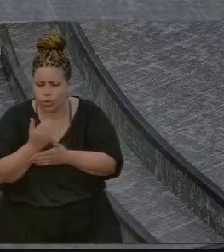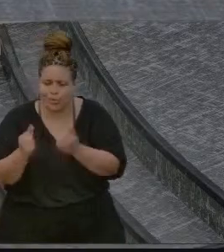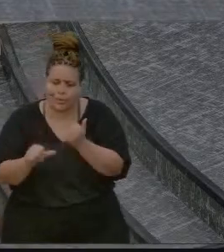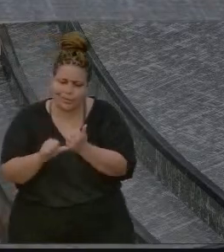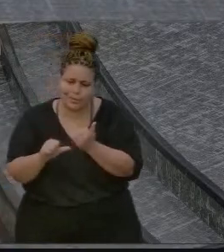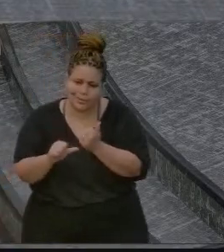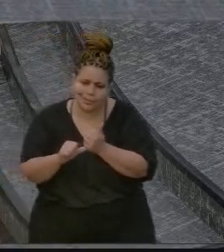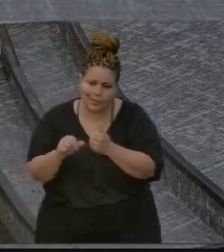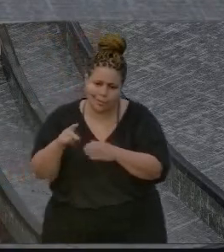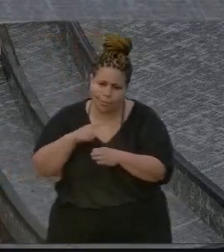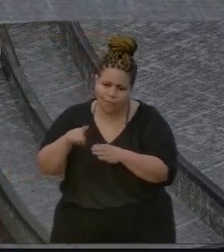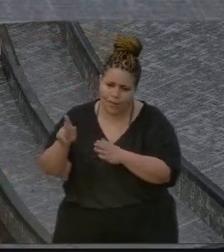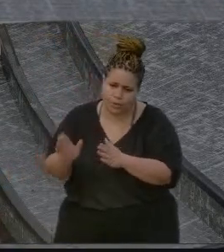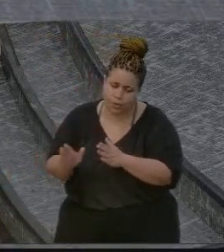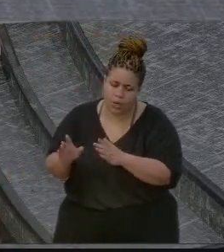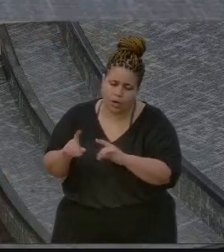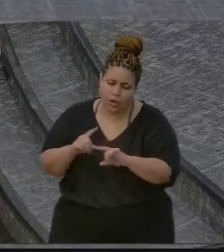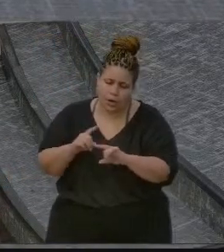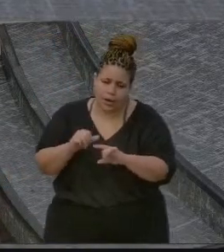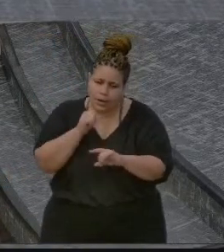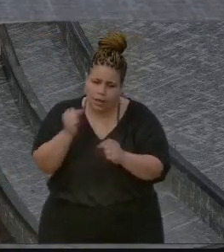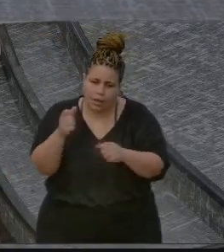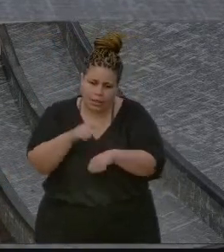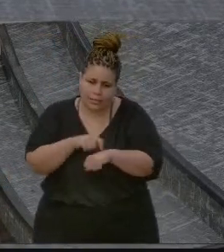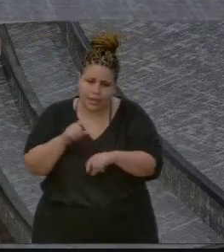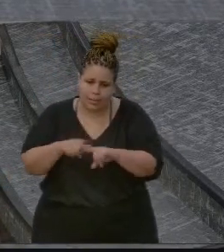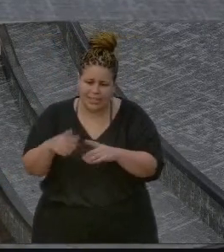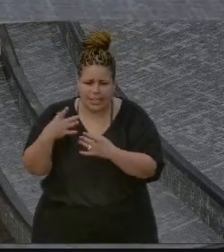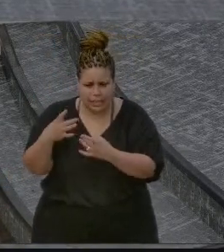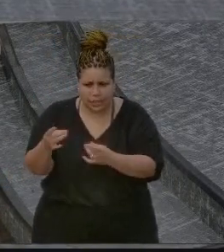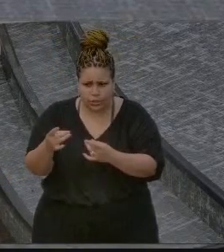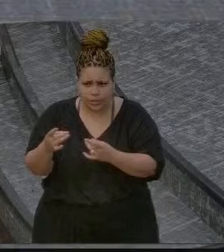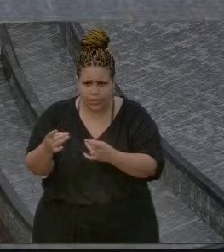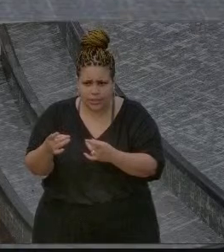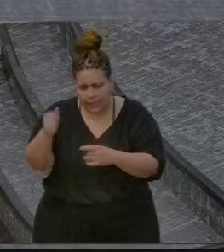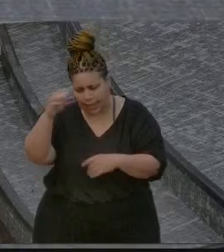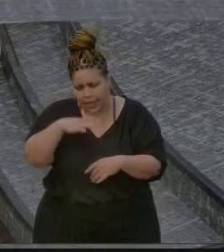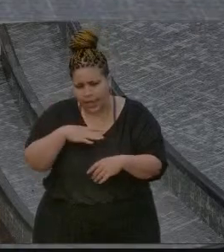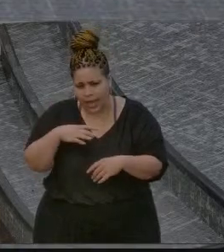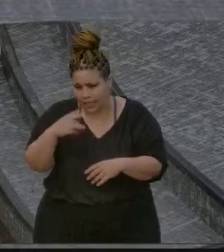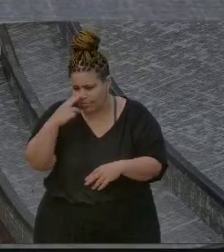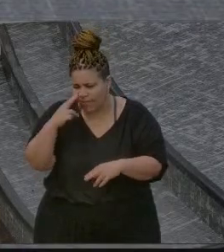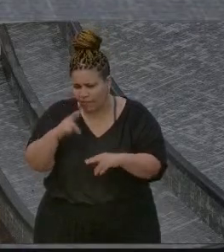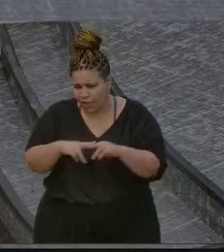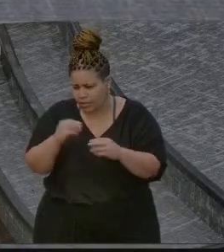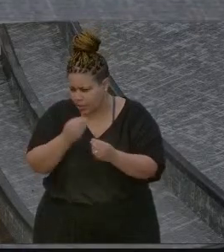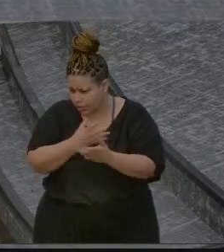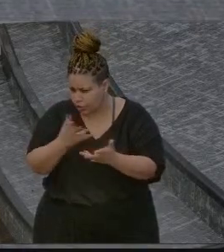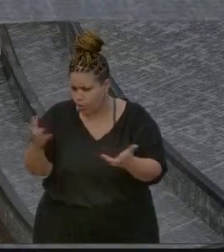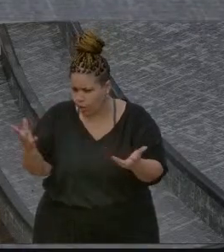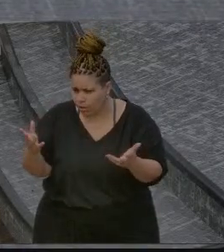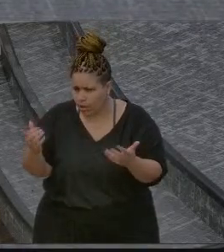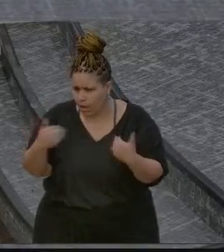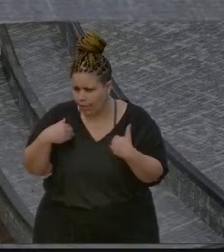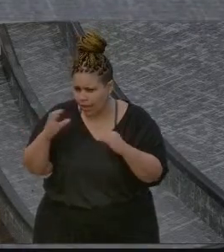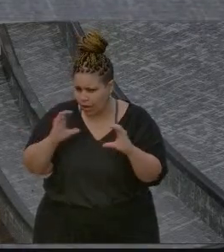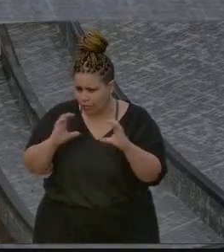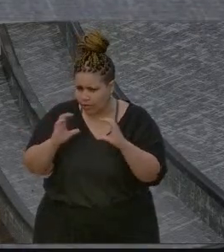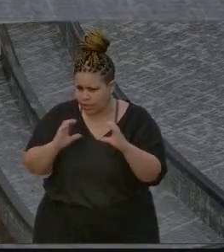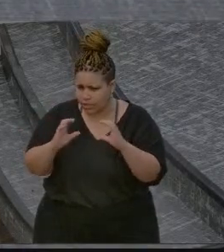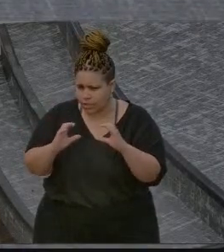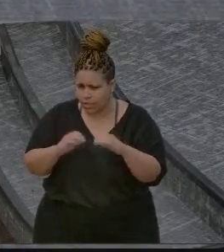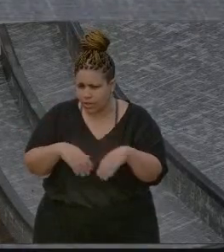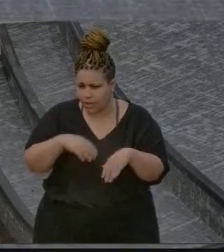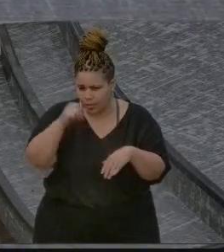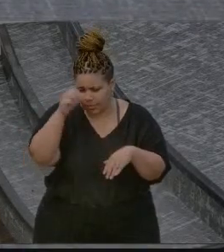time to do much, but he's a really interesting guy. It's been fun. So just wanted to let you know I've been having that conversation. Mr.